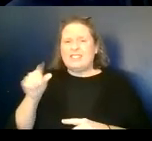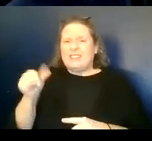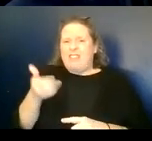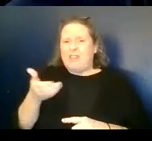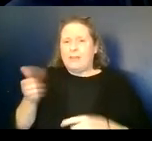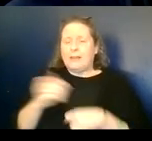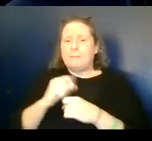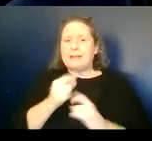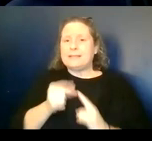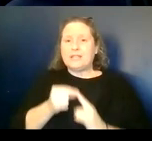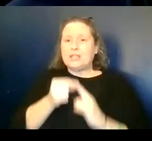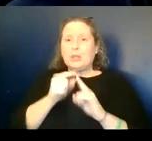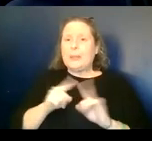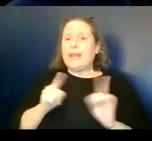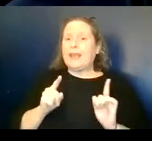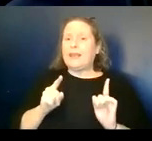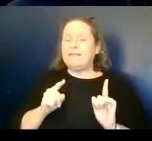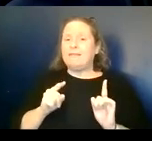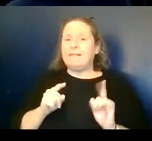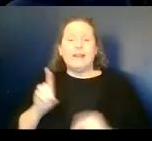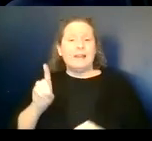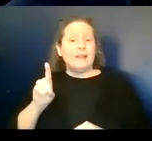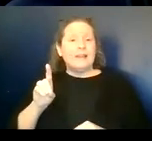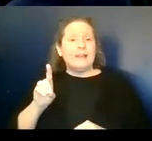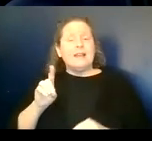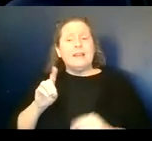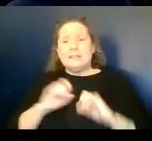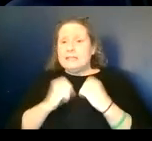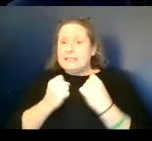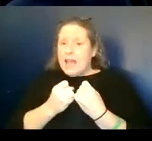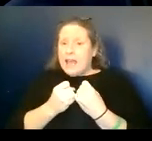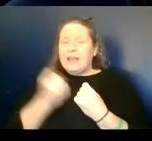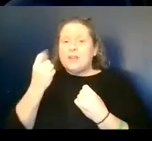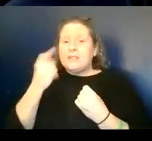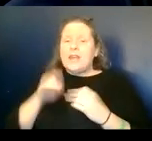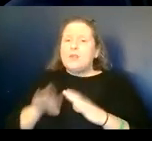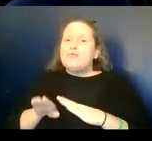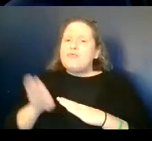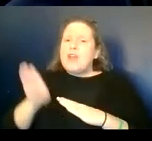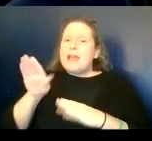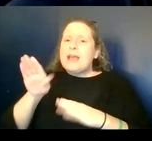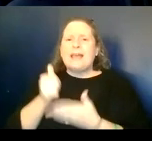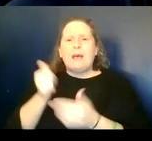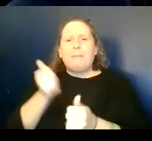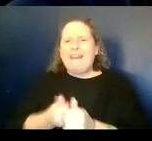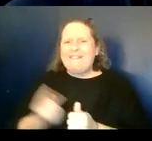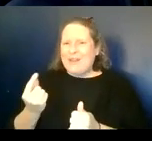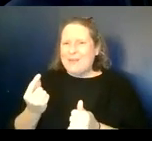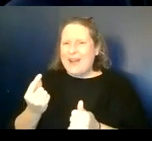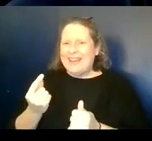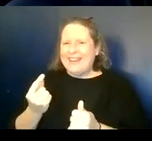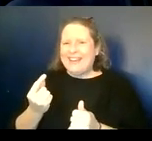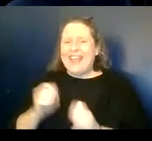most people. That, ramps help everyone, elevators help Yes. everyone, universal Hmm. design